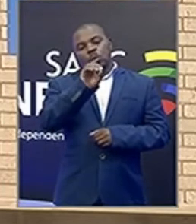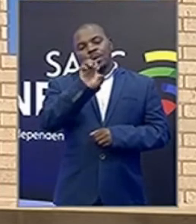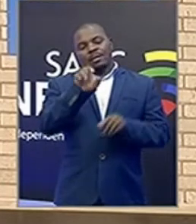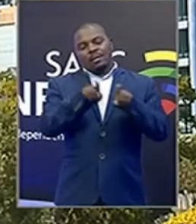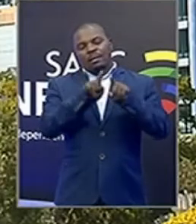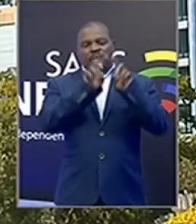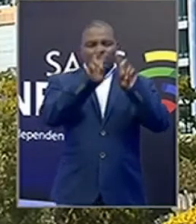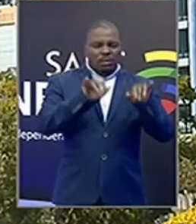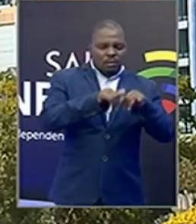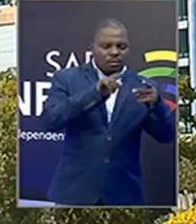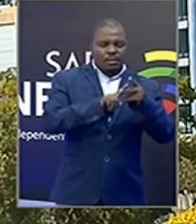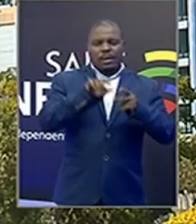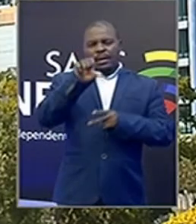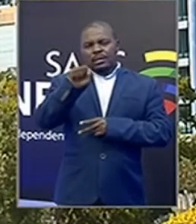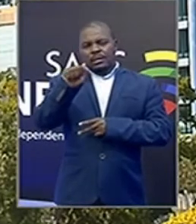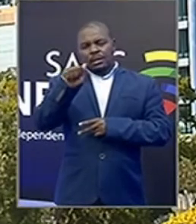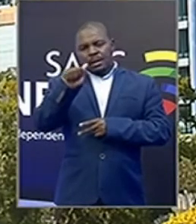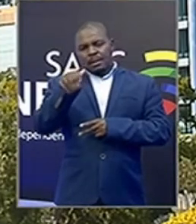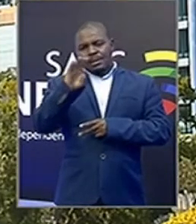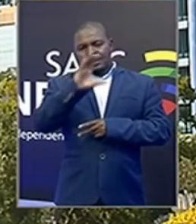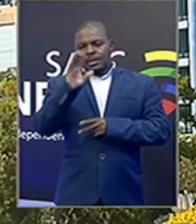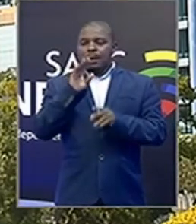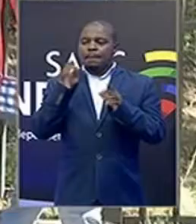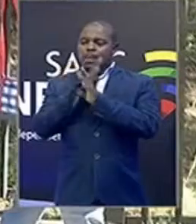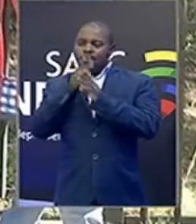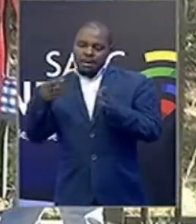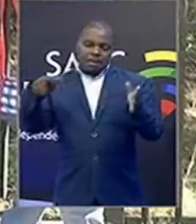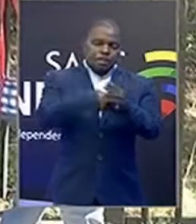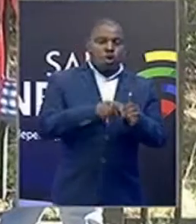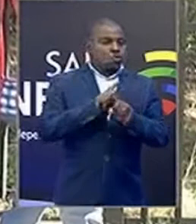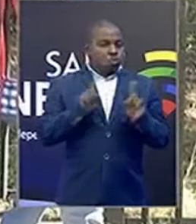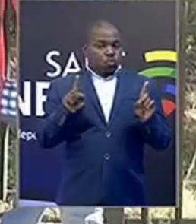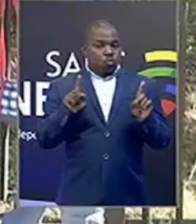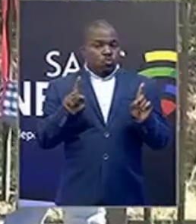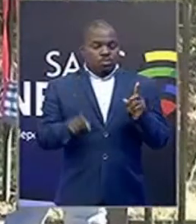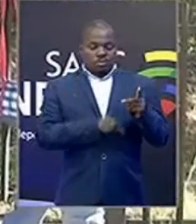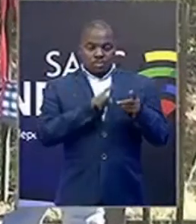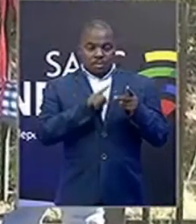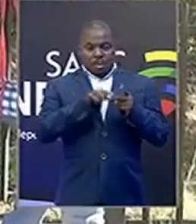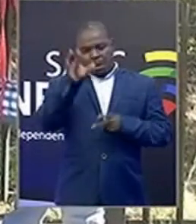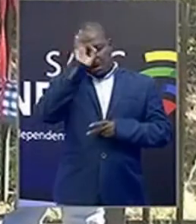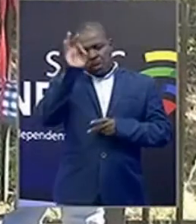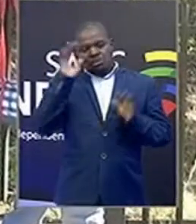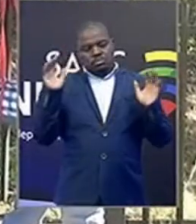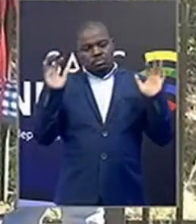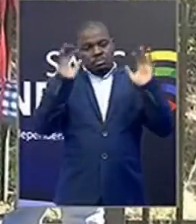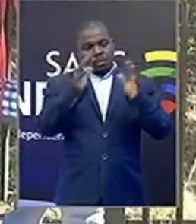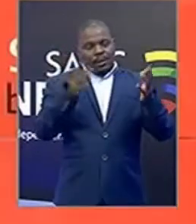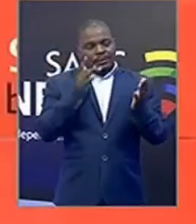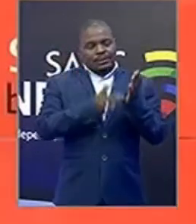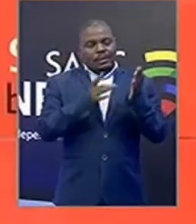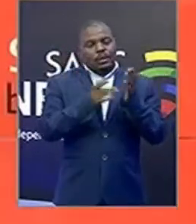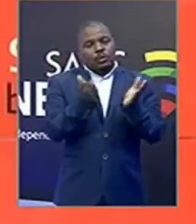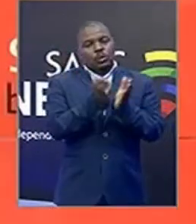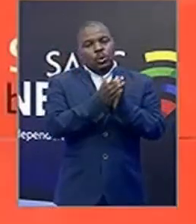le SABC ga di rekišetšwe makala a private ka go le lengwe go rometšwe maphodisa ka sekolong sa technical sa